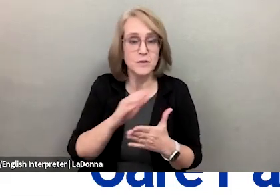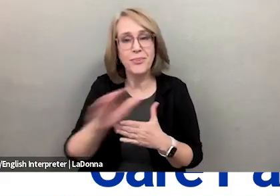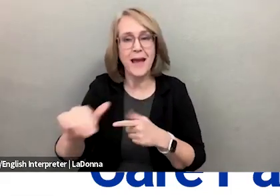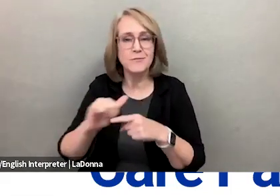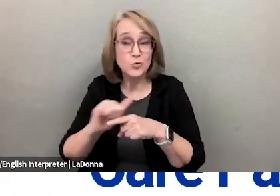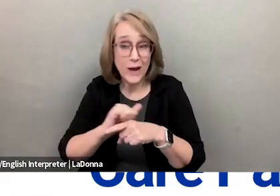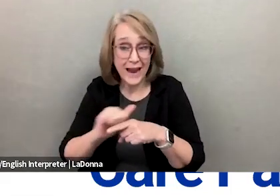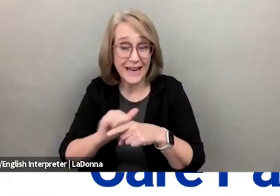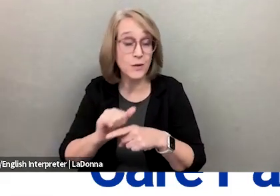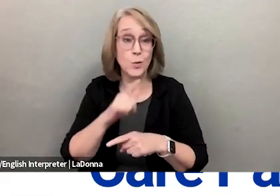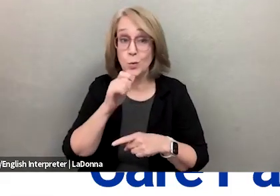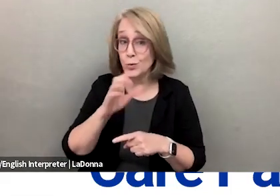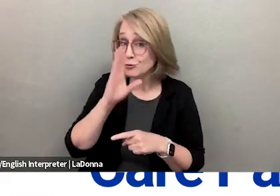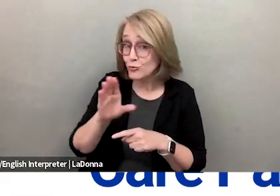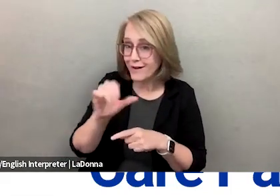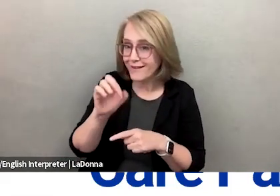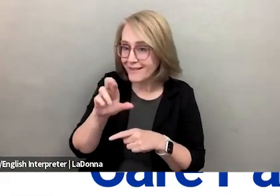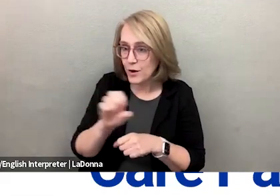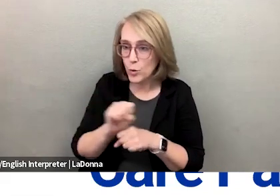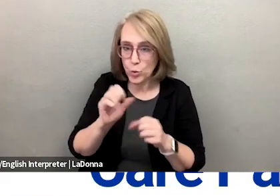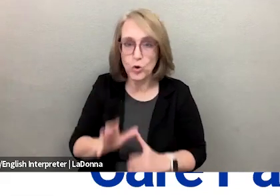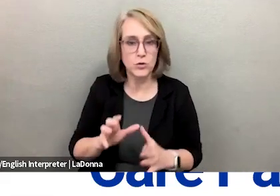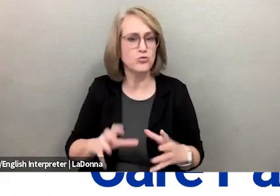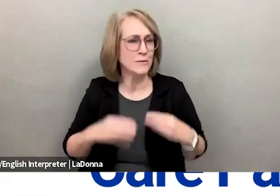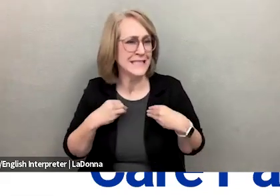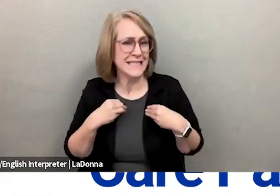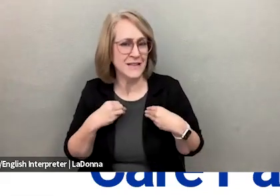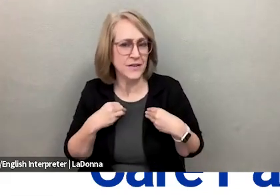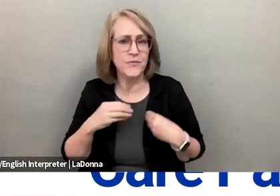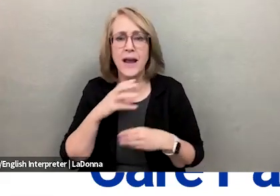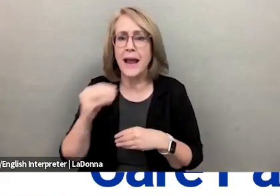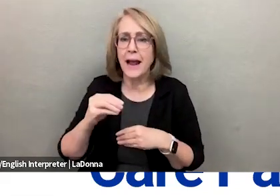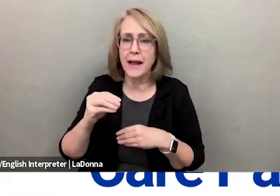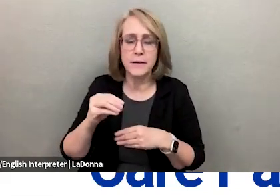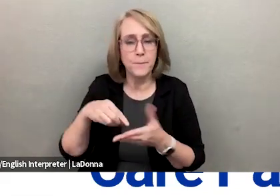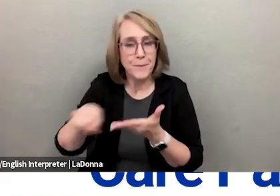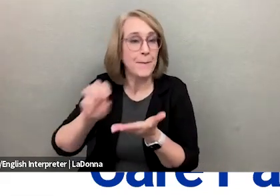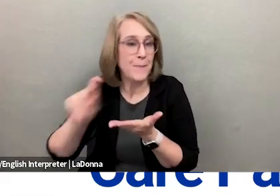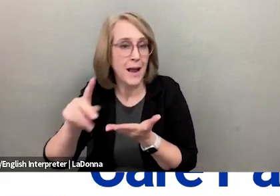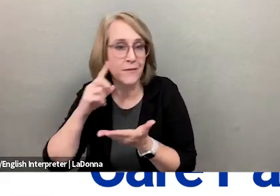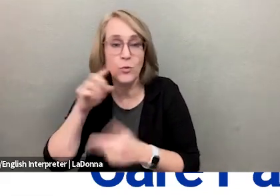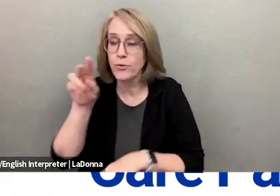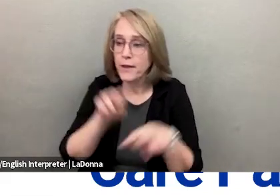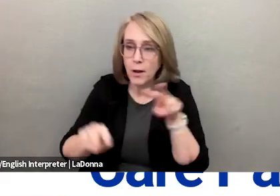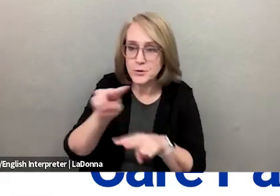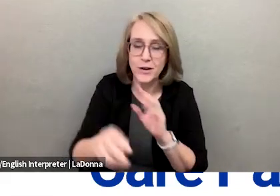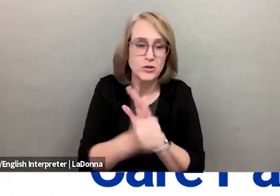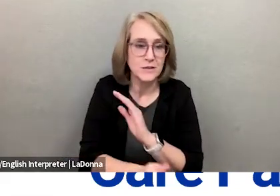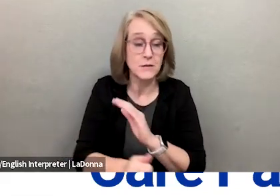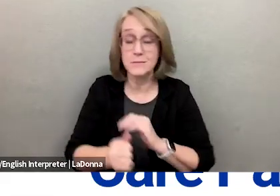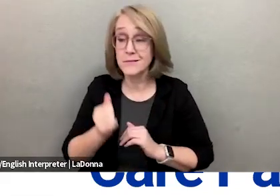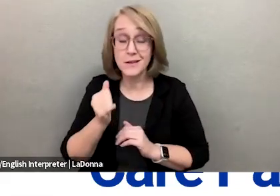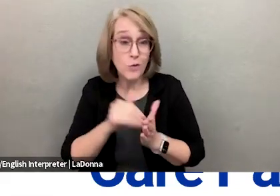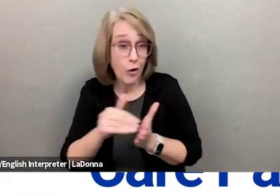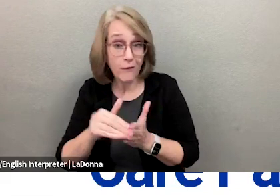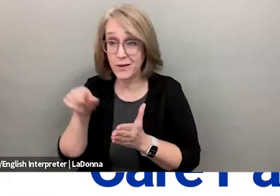and reimbursement they need to fund observation skills, right? Direct care workers are often the eyes and ears in the home